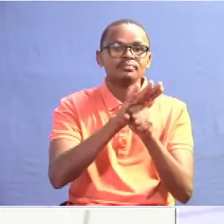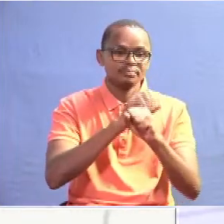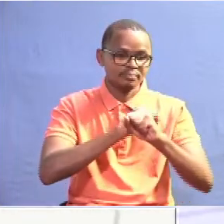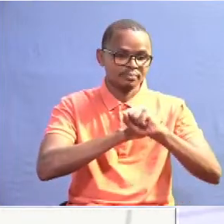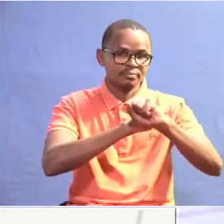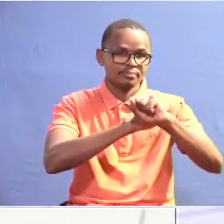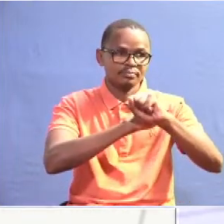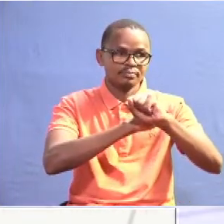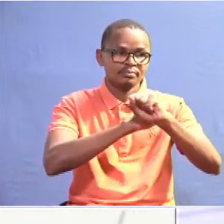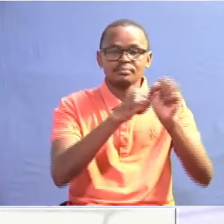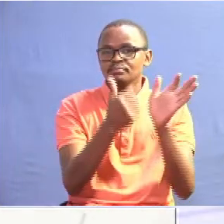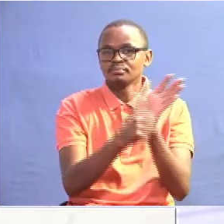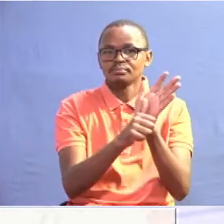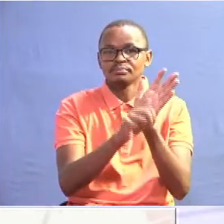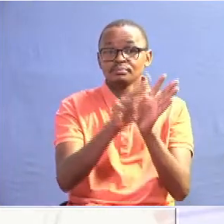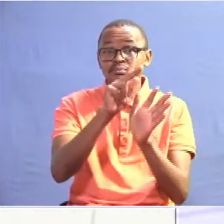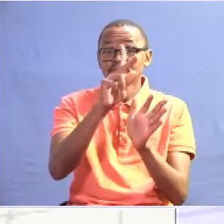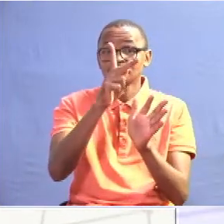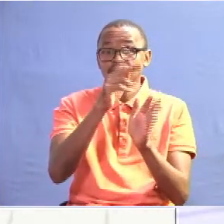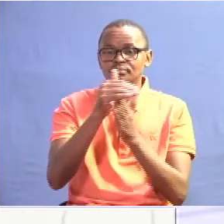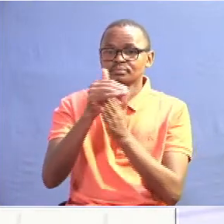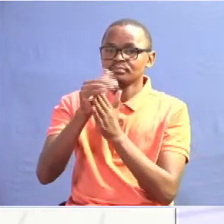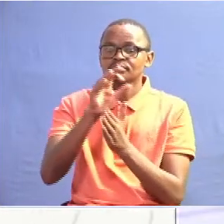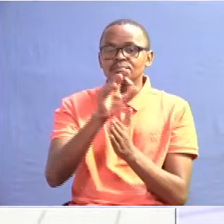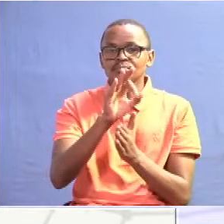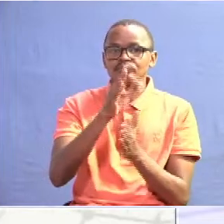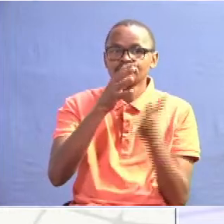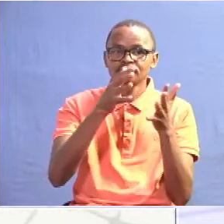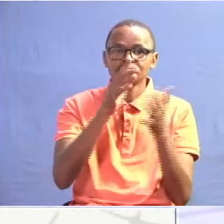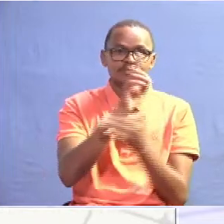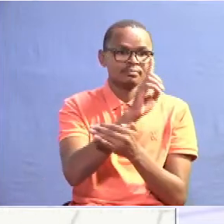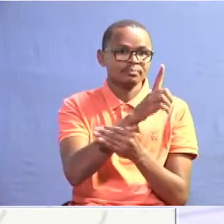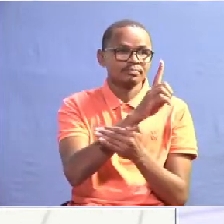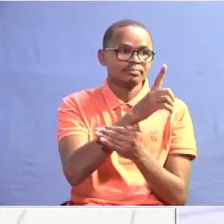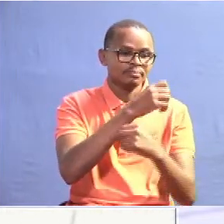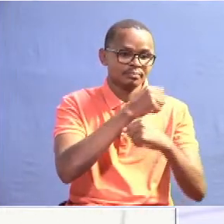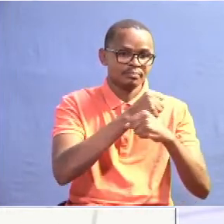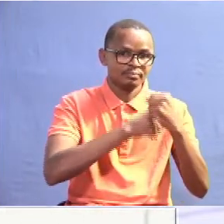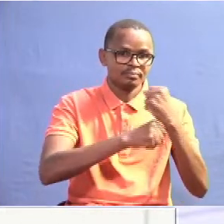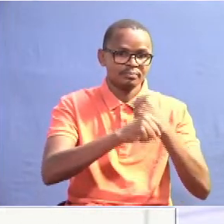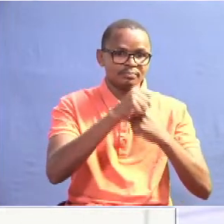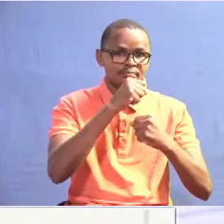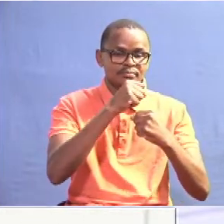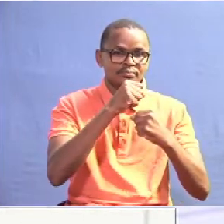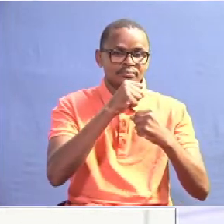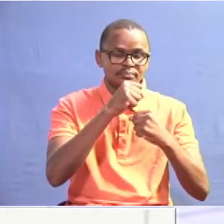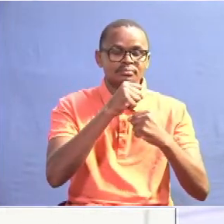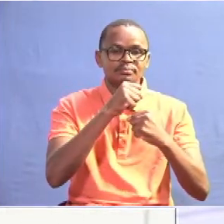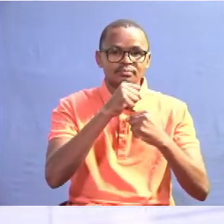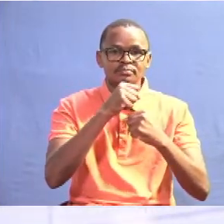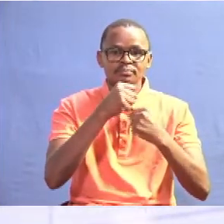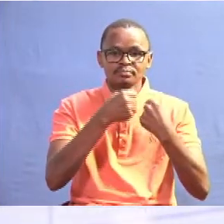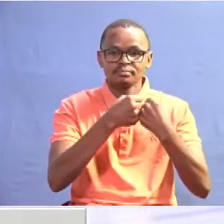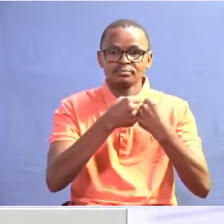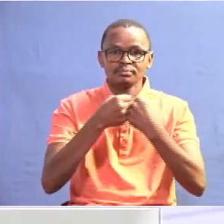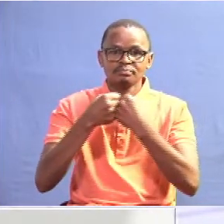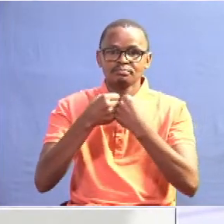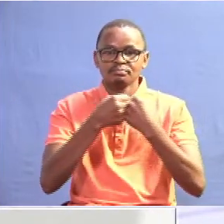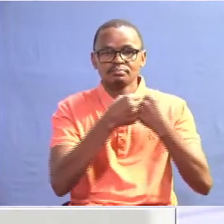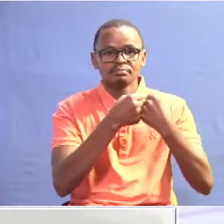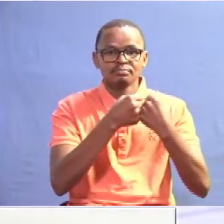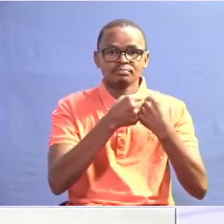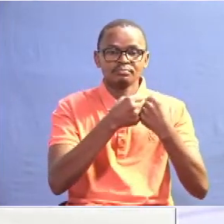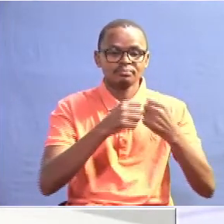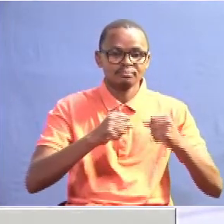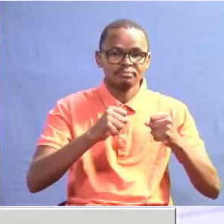now in limbo, Kenya's leadership of this critical operation faces unprecedented challenges. Our